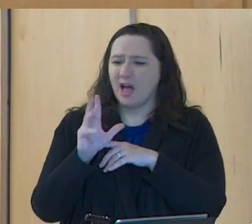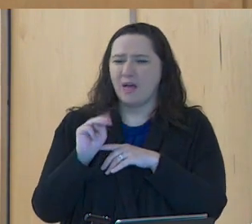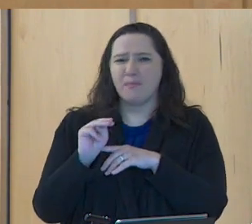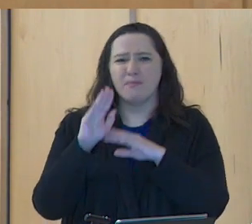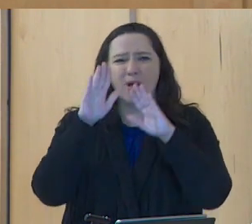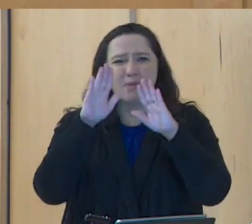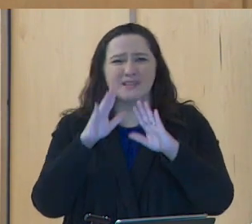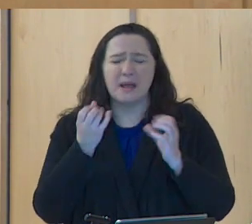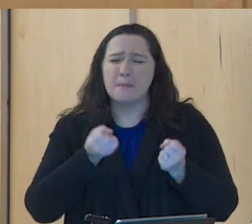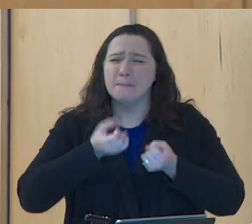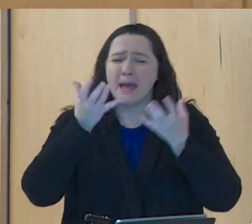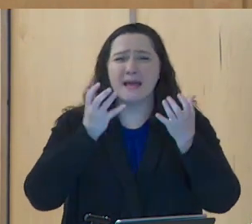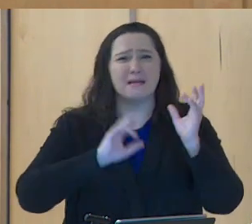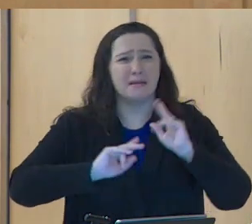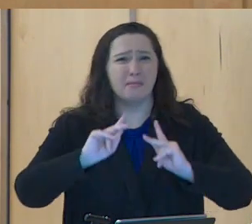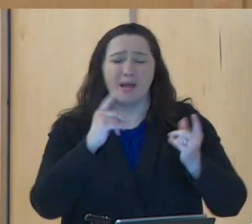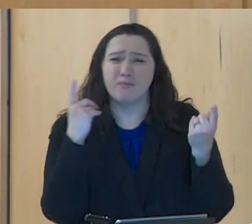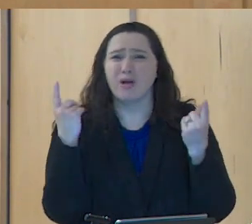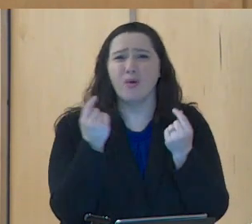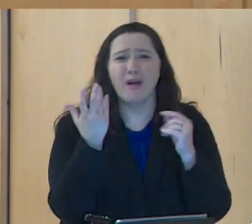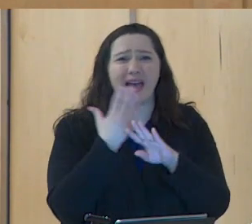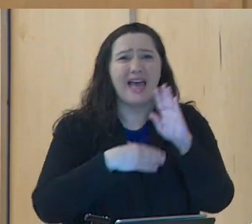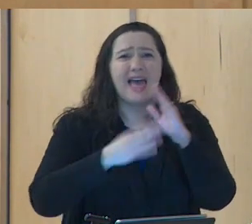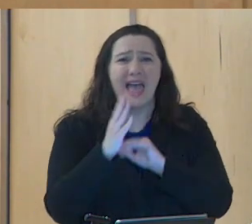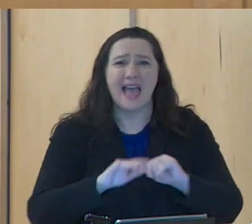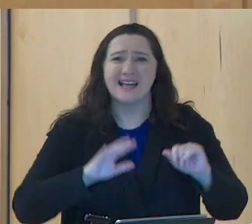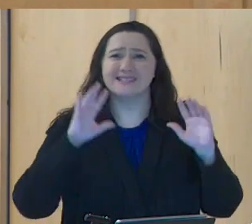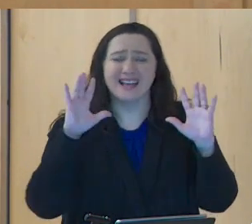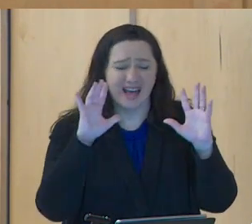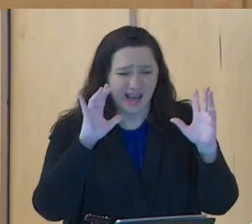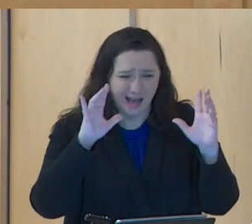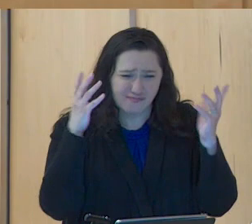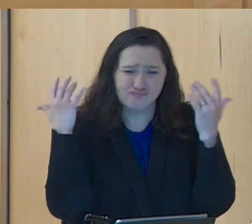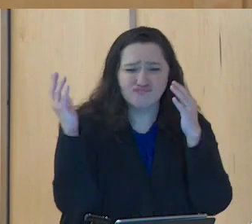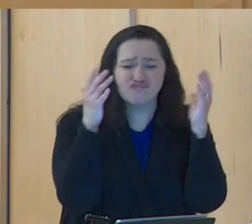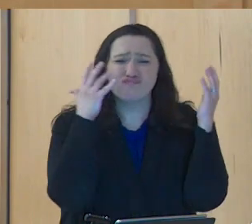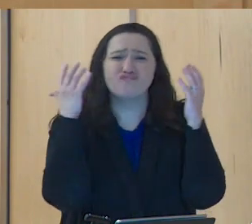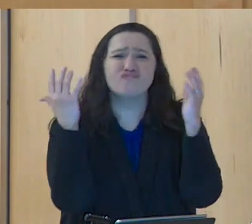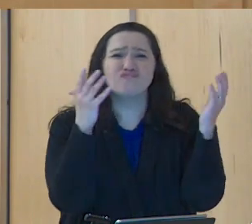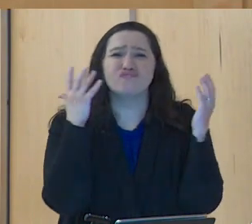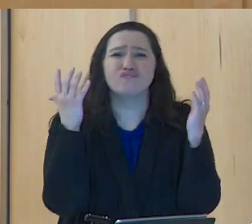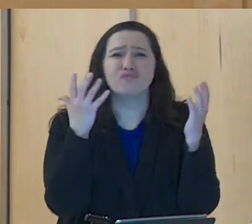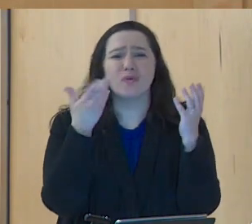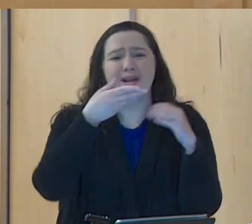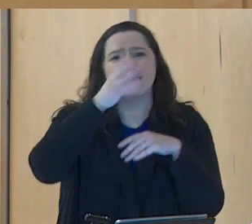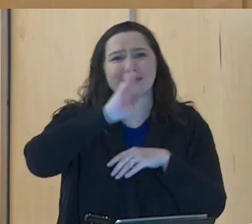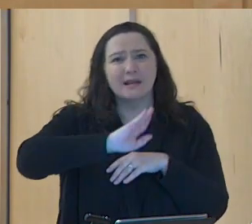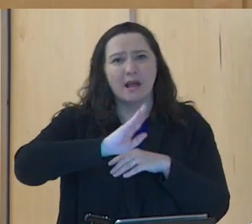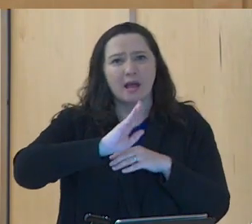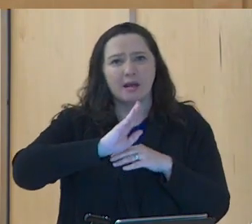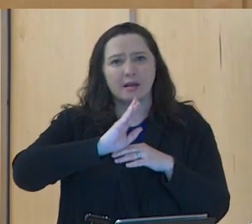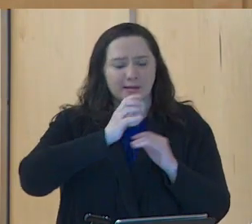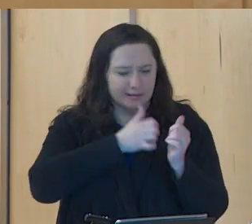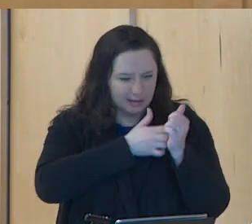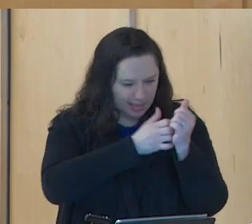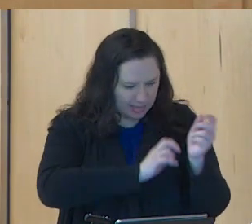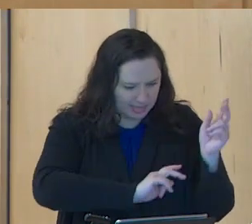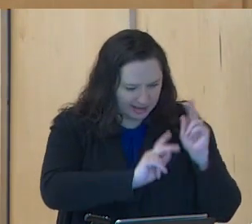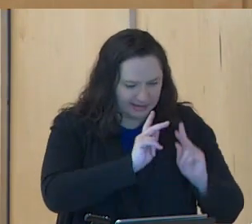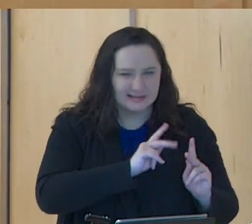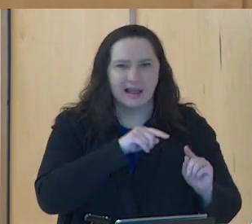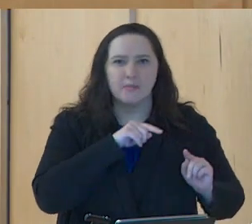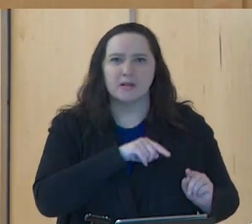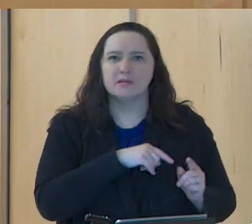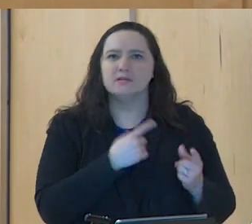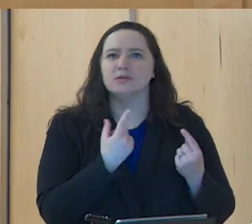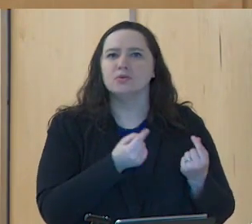raise their hands in praise of God by their obedience. Look at the disciples. As